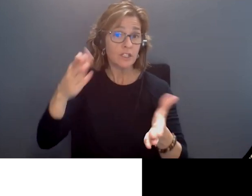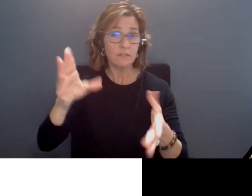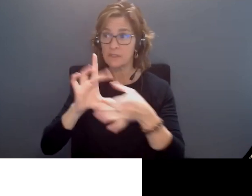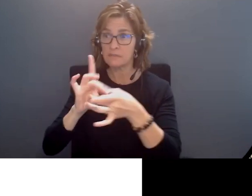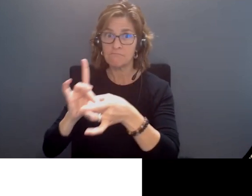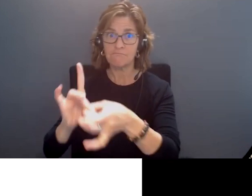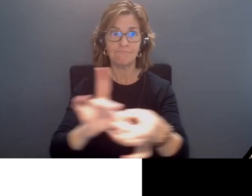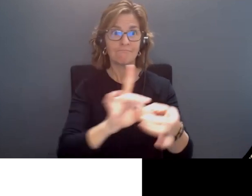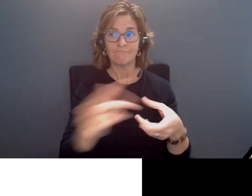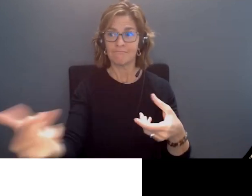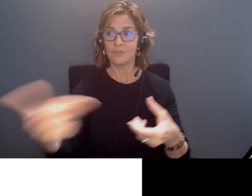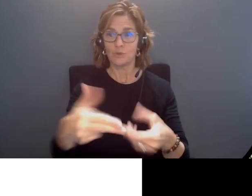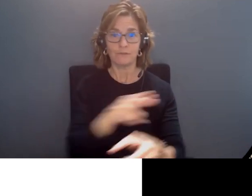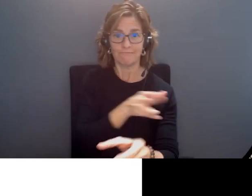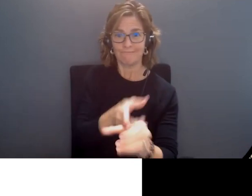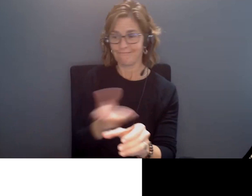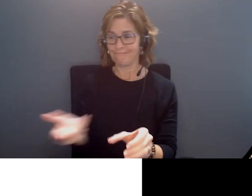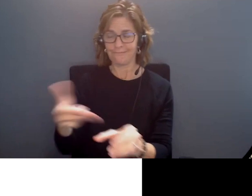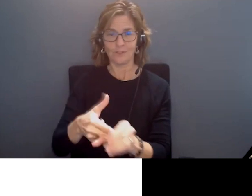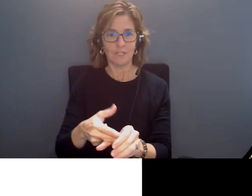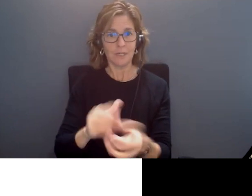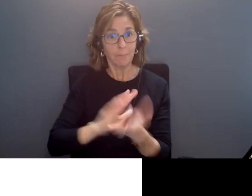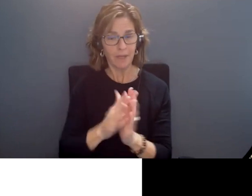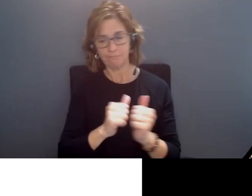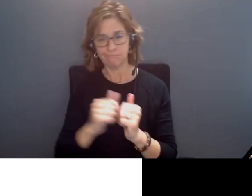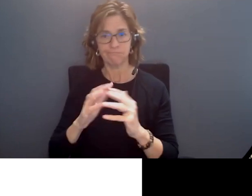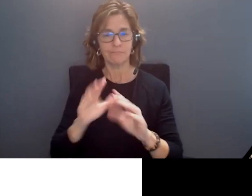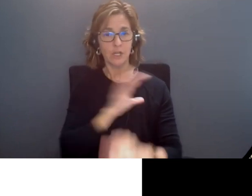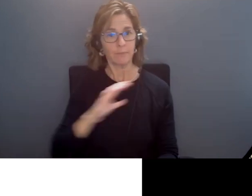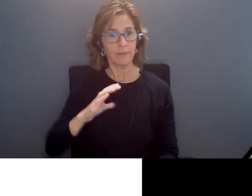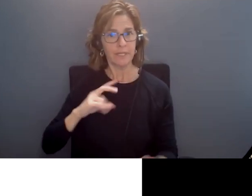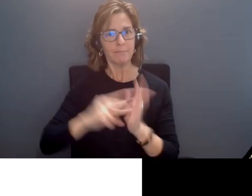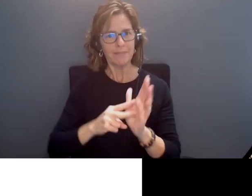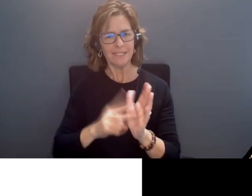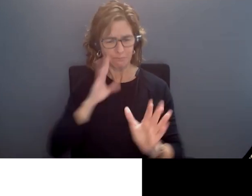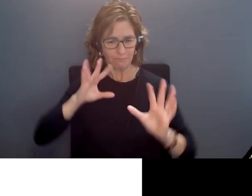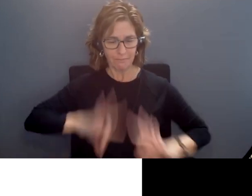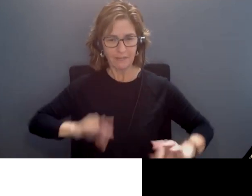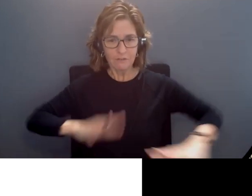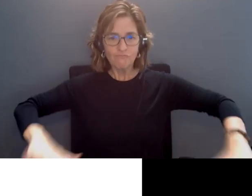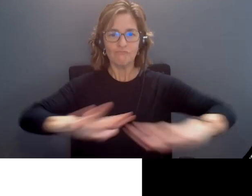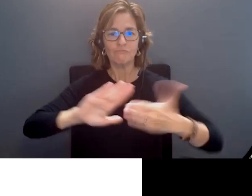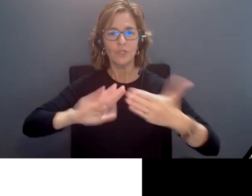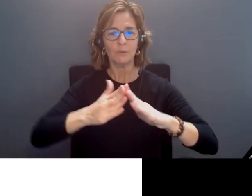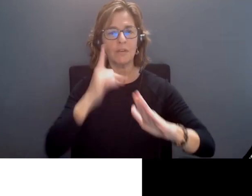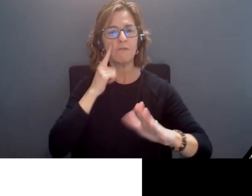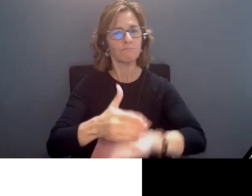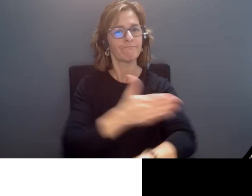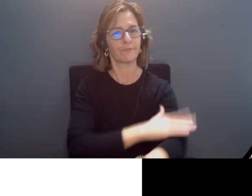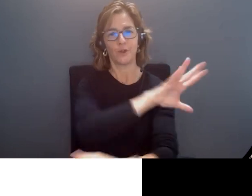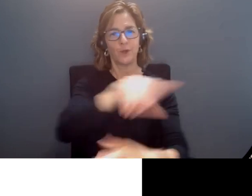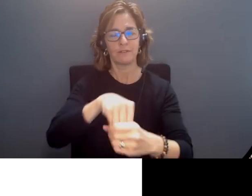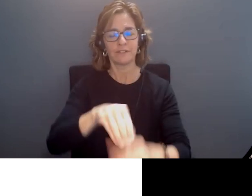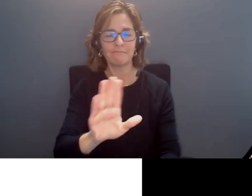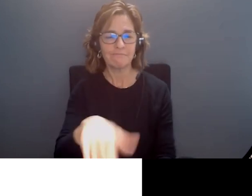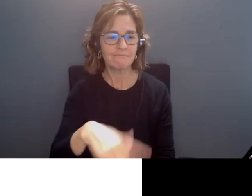is a wonderful way you can continue to work together in building a more inclusive community. I always like to say that we work better